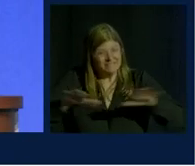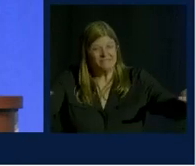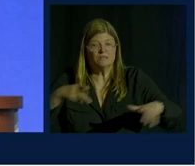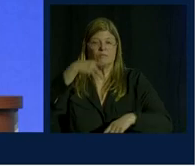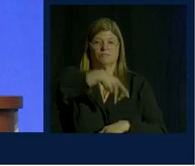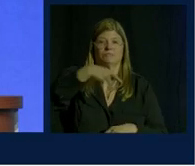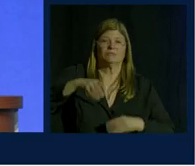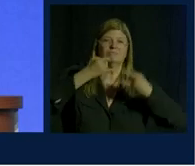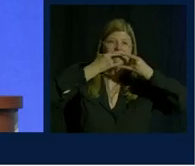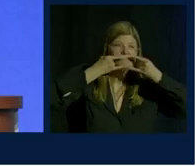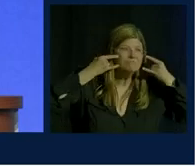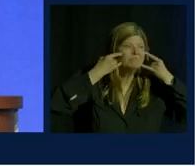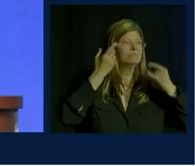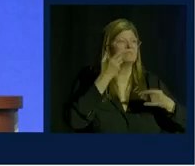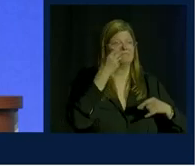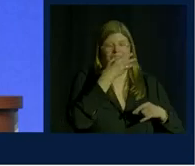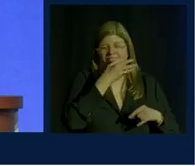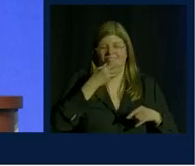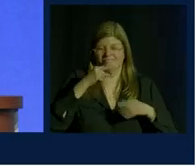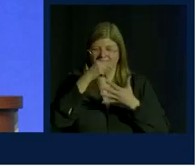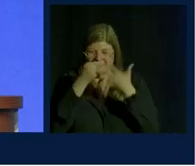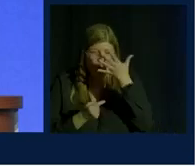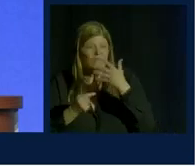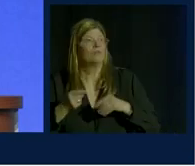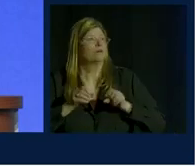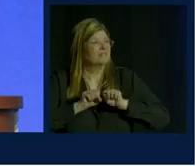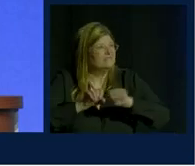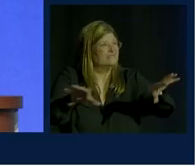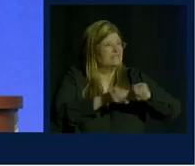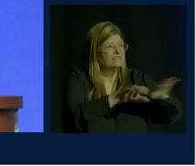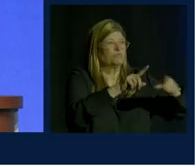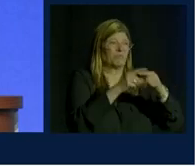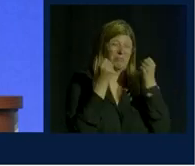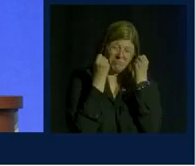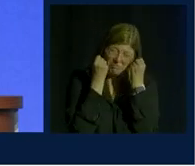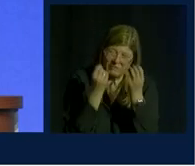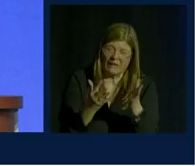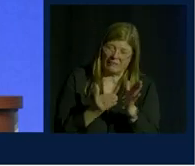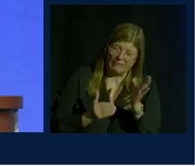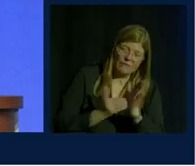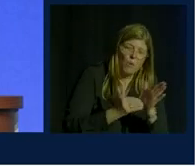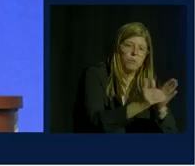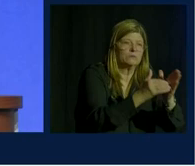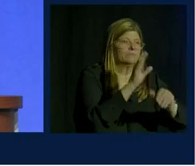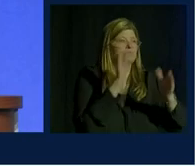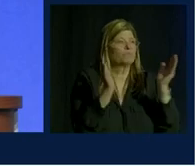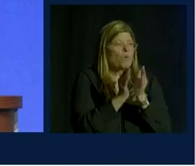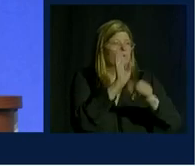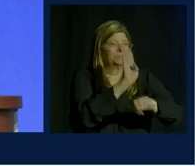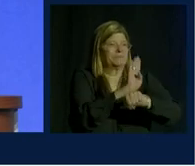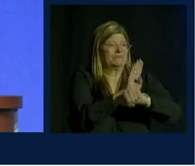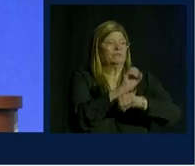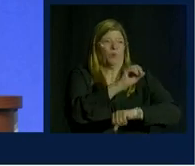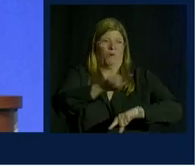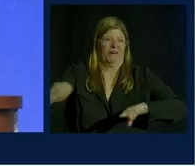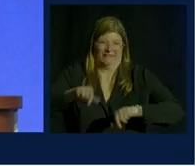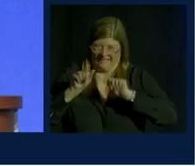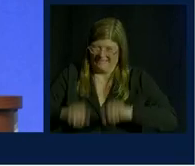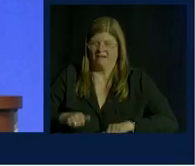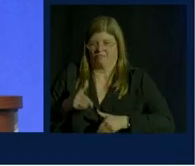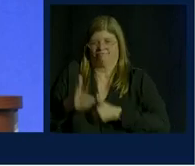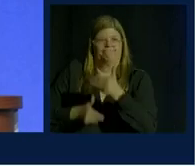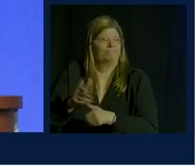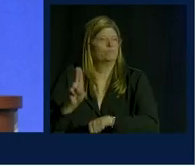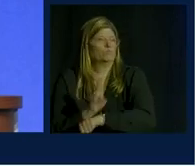list. But we'll also are proud of our effort to support business in other ways. So we've handed out PPE to